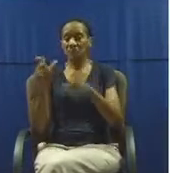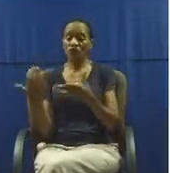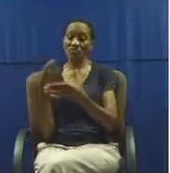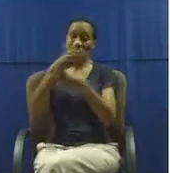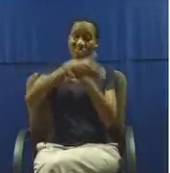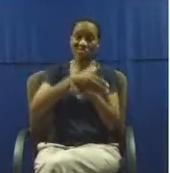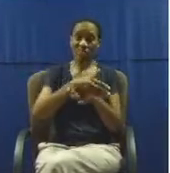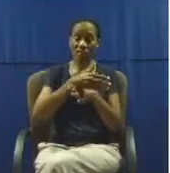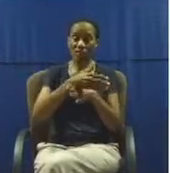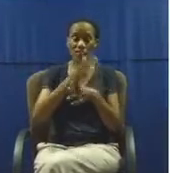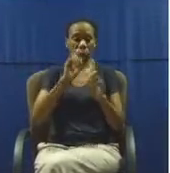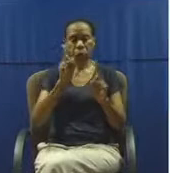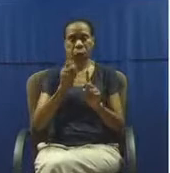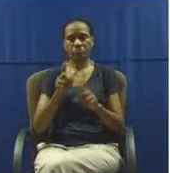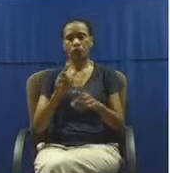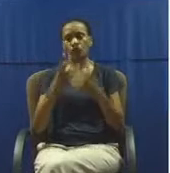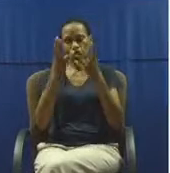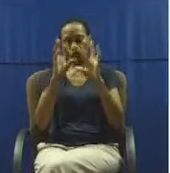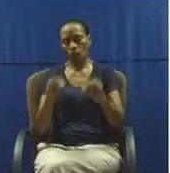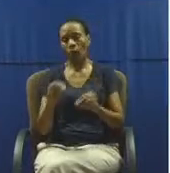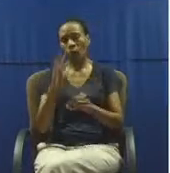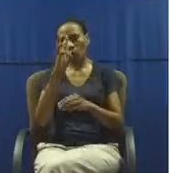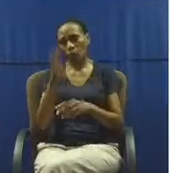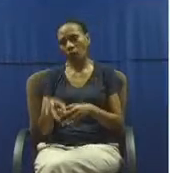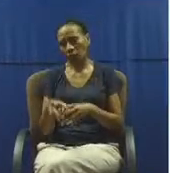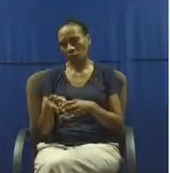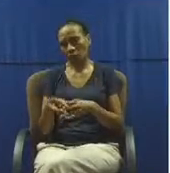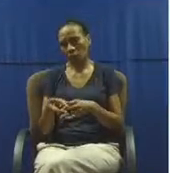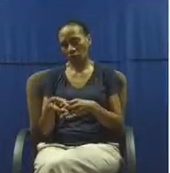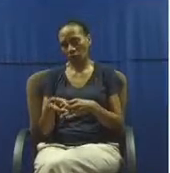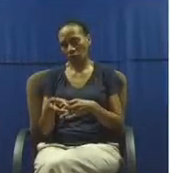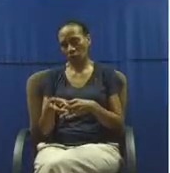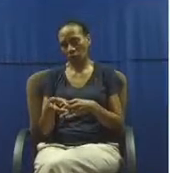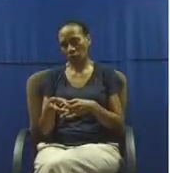the issues that has